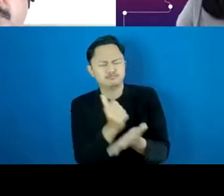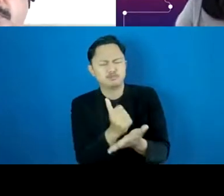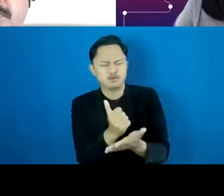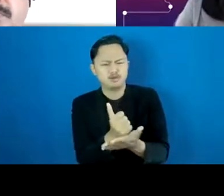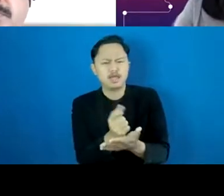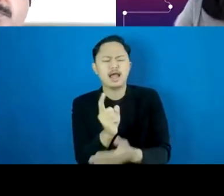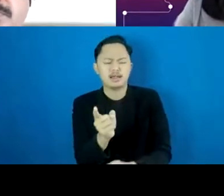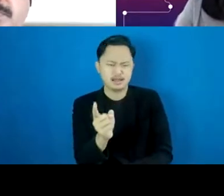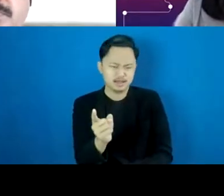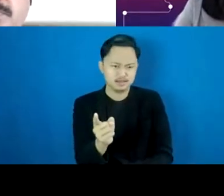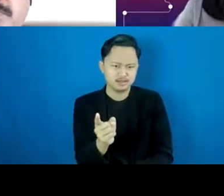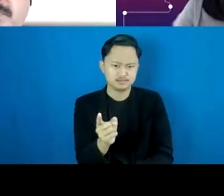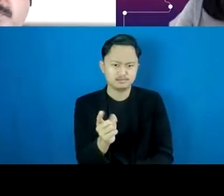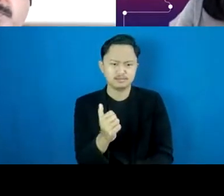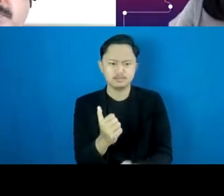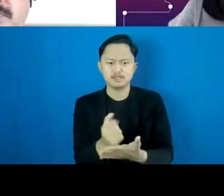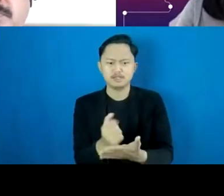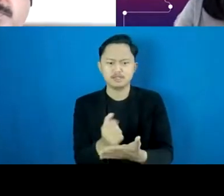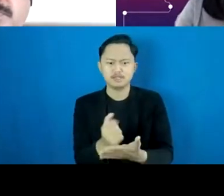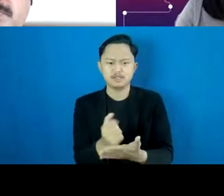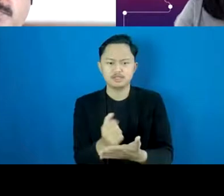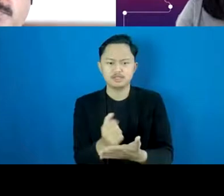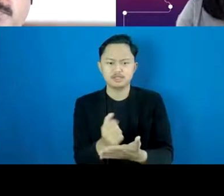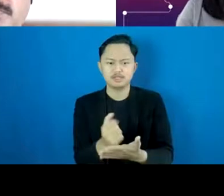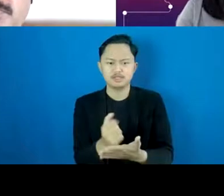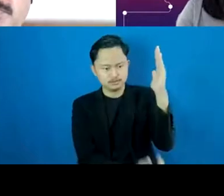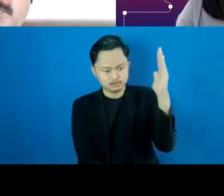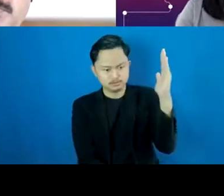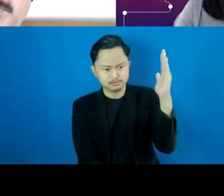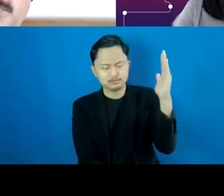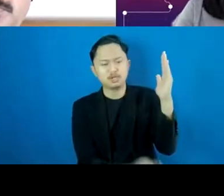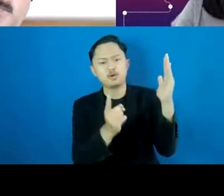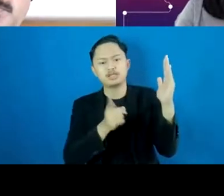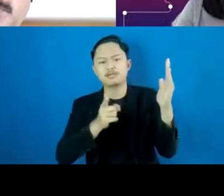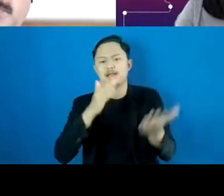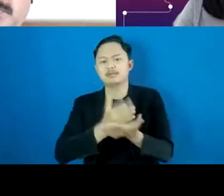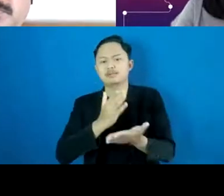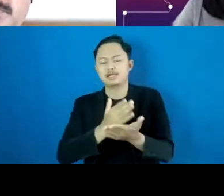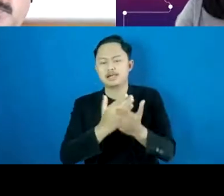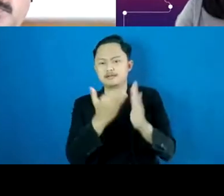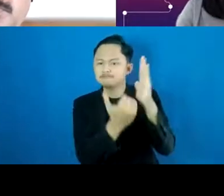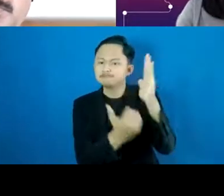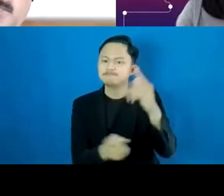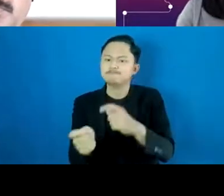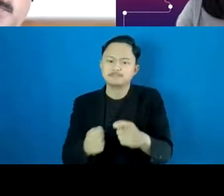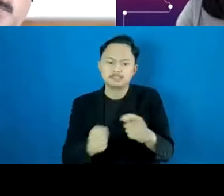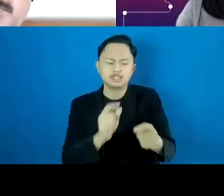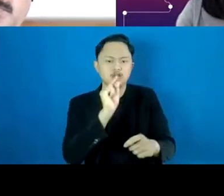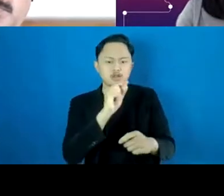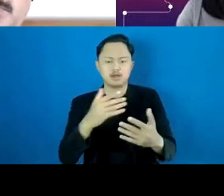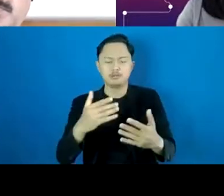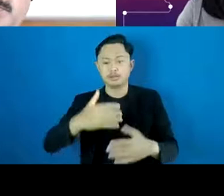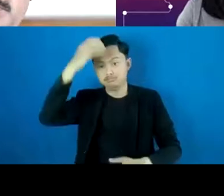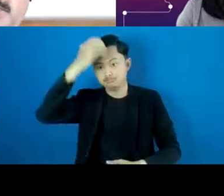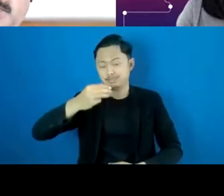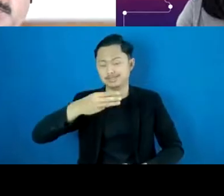a provision, there has been a policy in under which both the electric buses as well as charging infrastructure